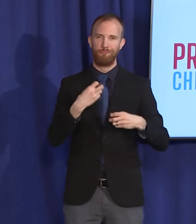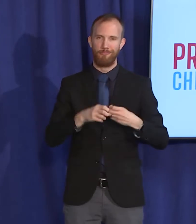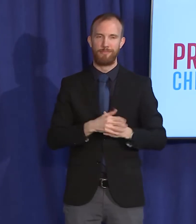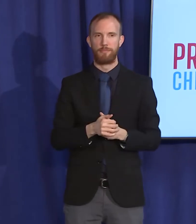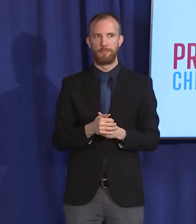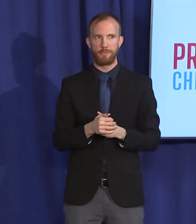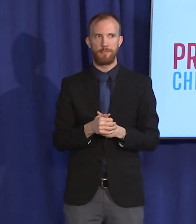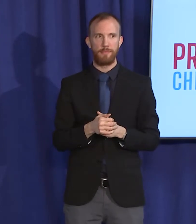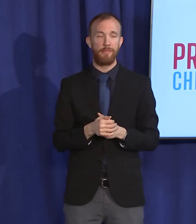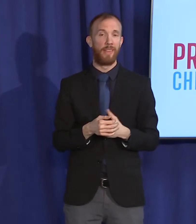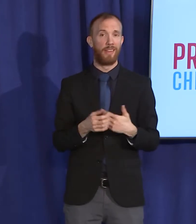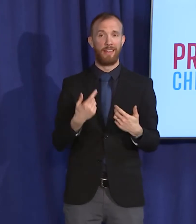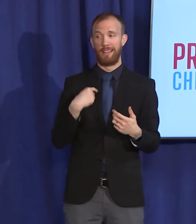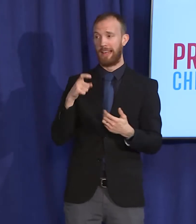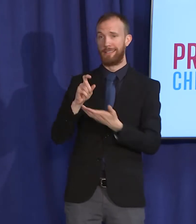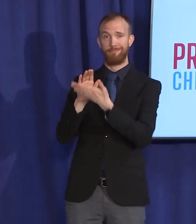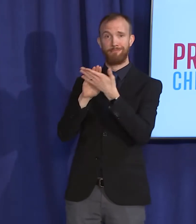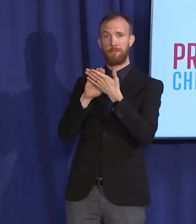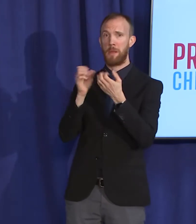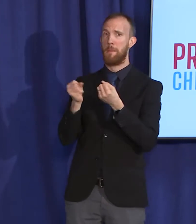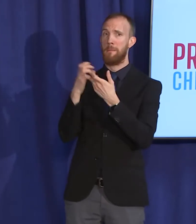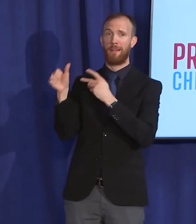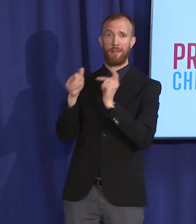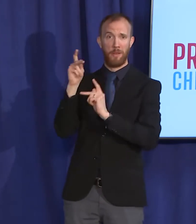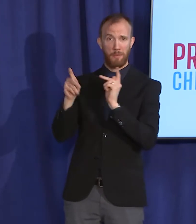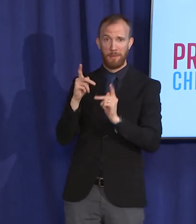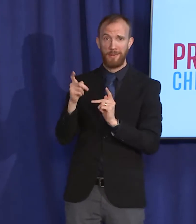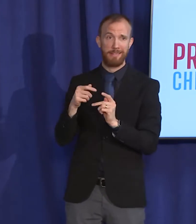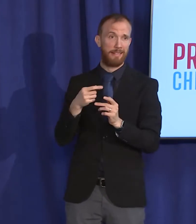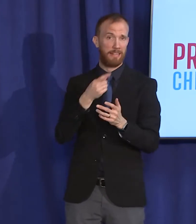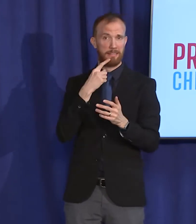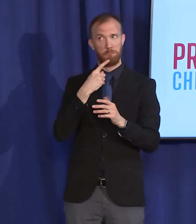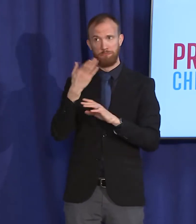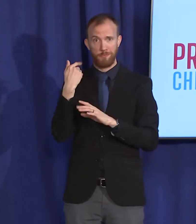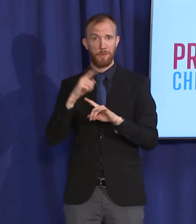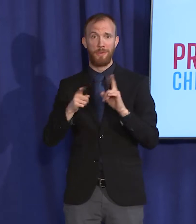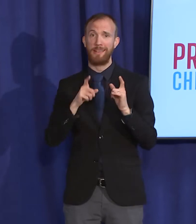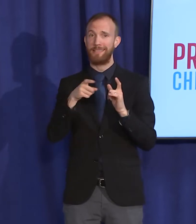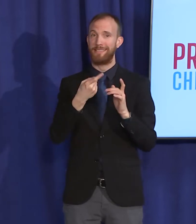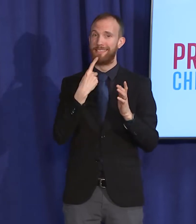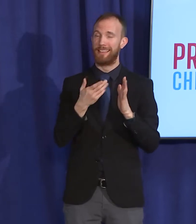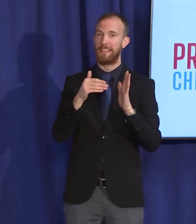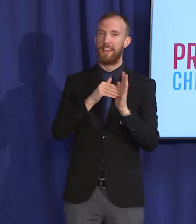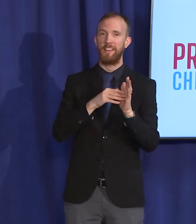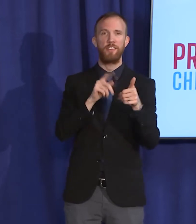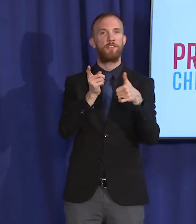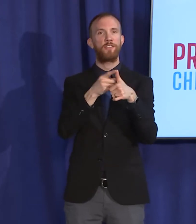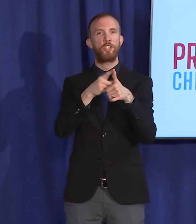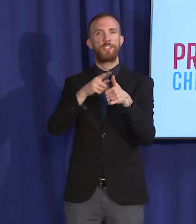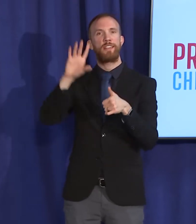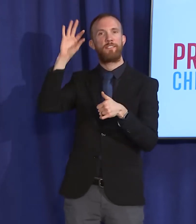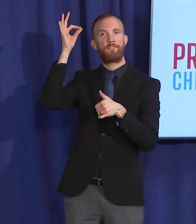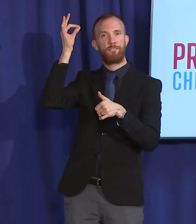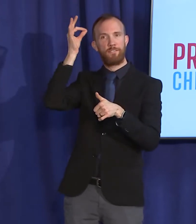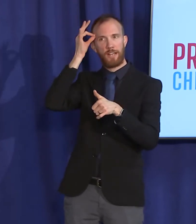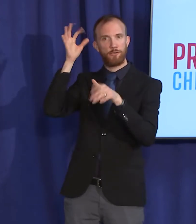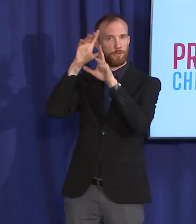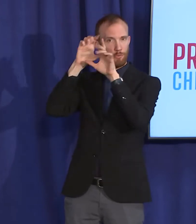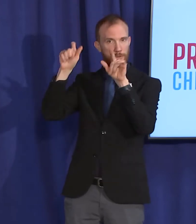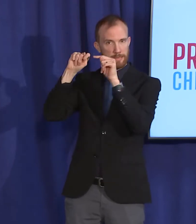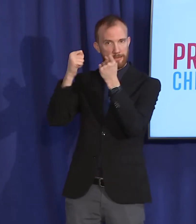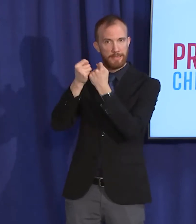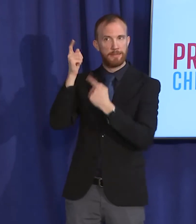many people, and I've said this before, but I think it bears repeating. First and foremost, we have to thank the federal administration, the Biden